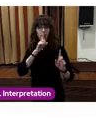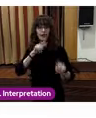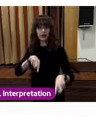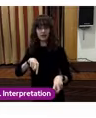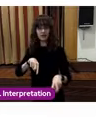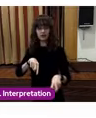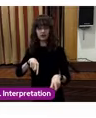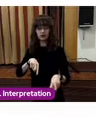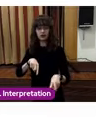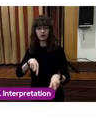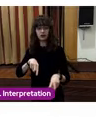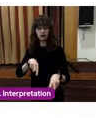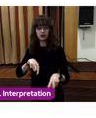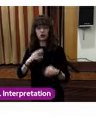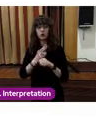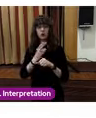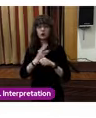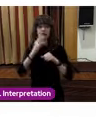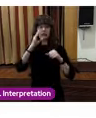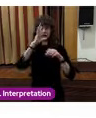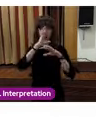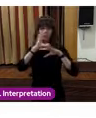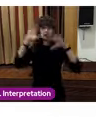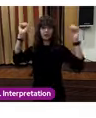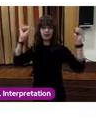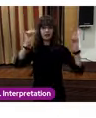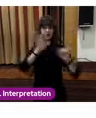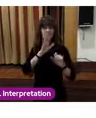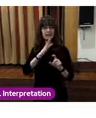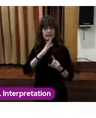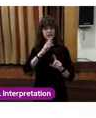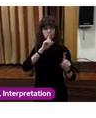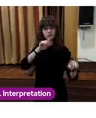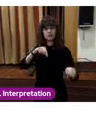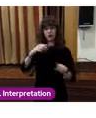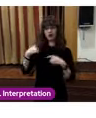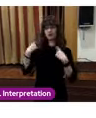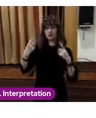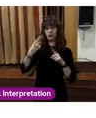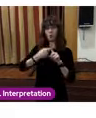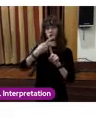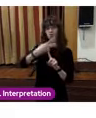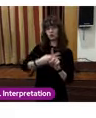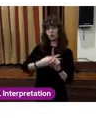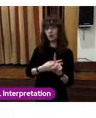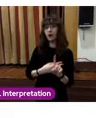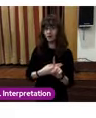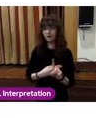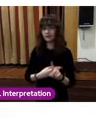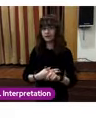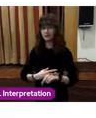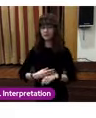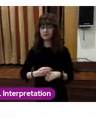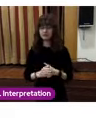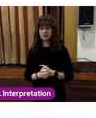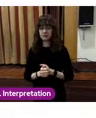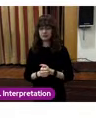Biden's response in the last, 1 to 2 months, in which all of this has unfolded.